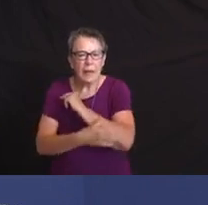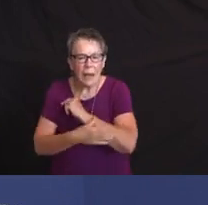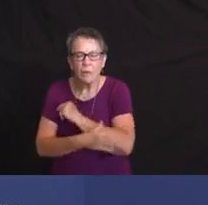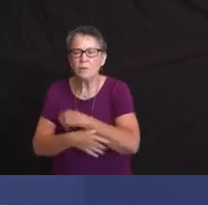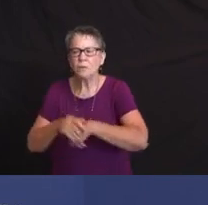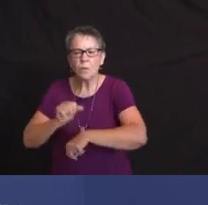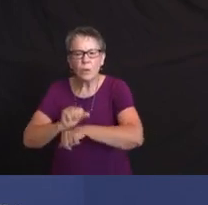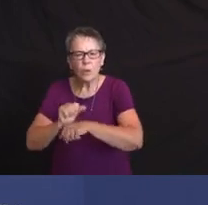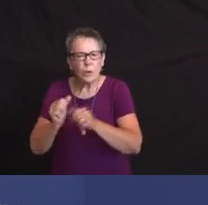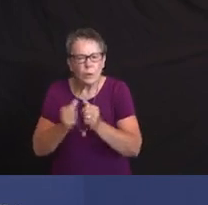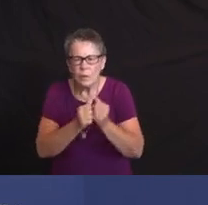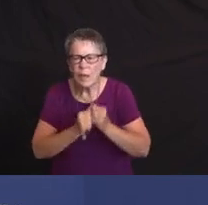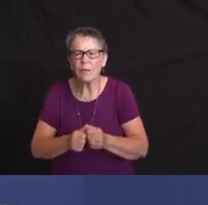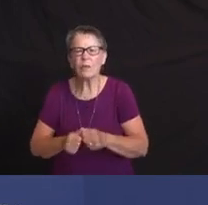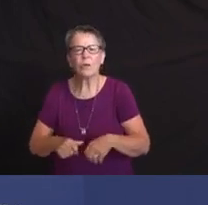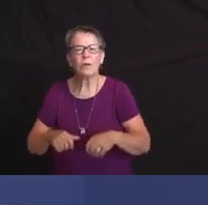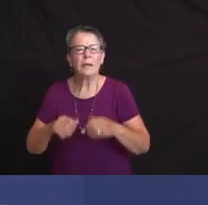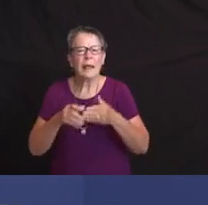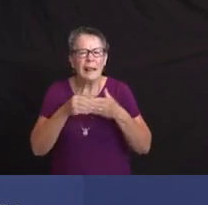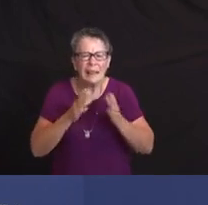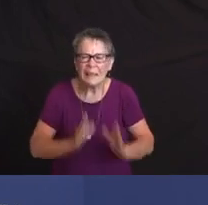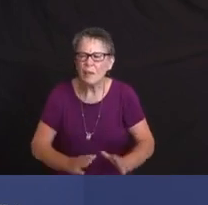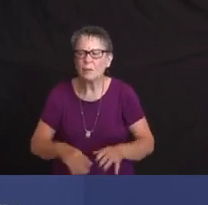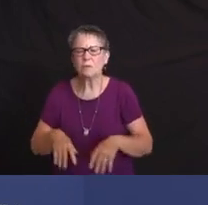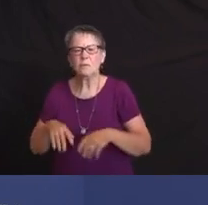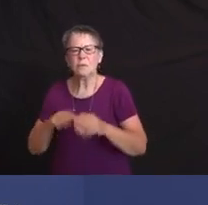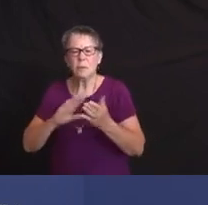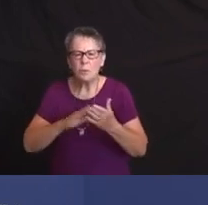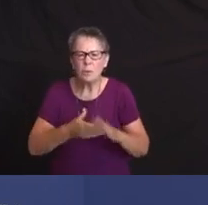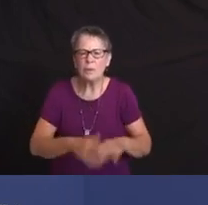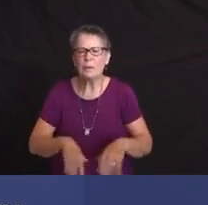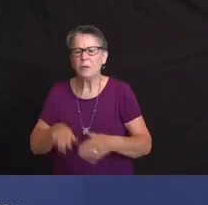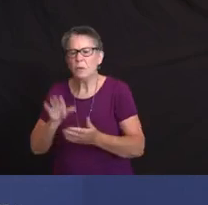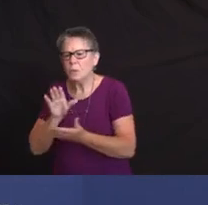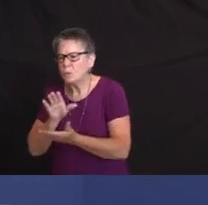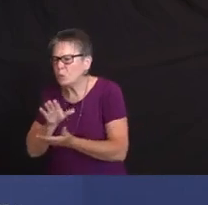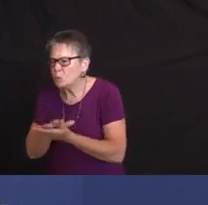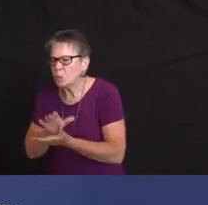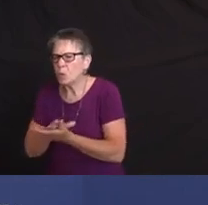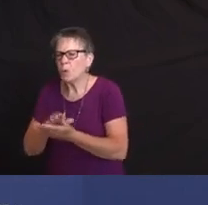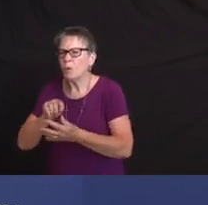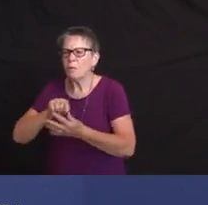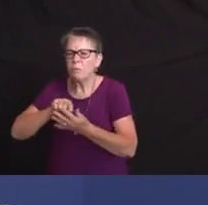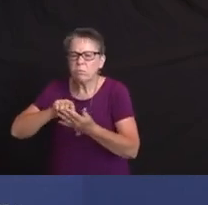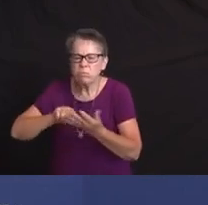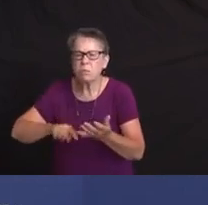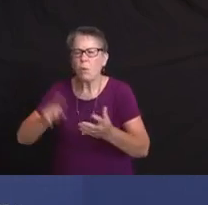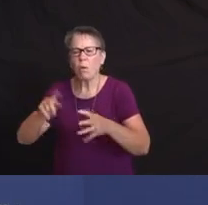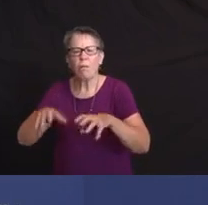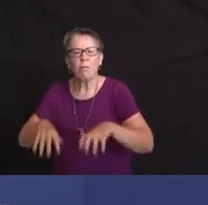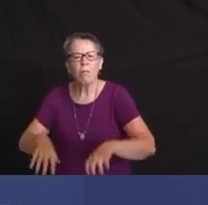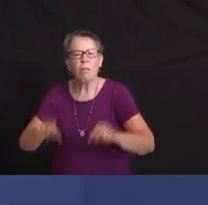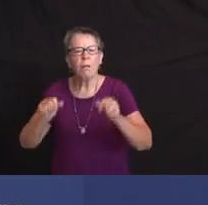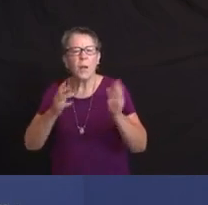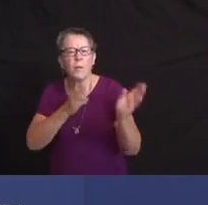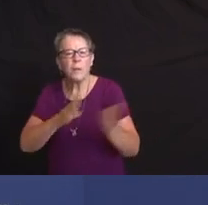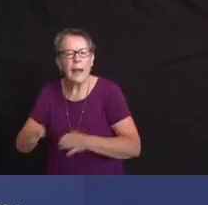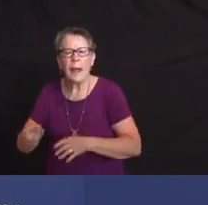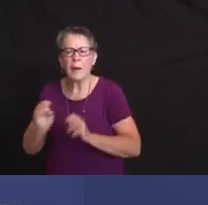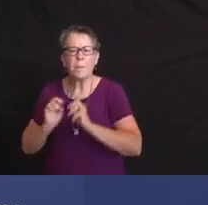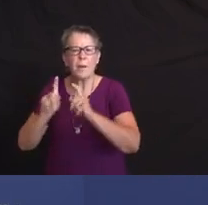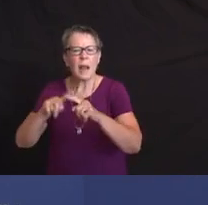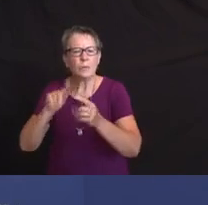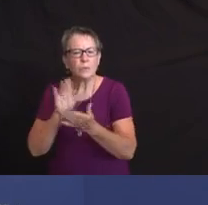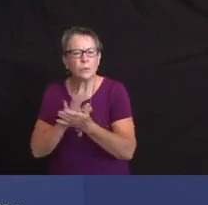host back-to-school vaccination and testing clinics. Right here in the capital city this week, beginning on Wednesday, the City